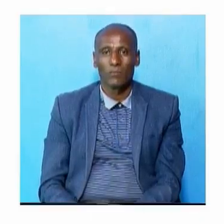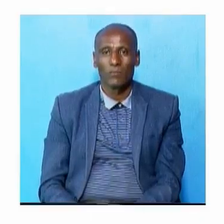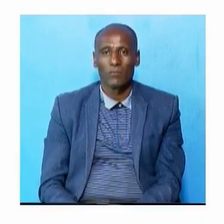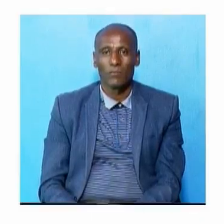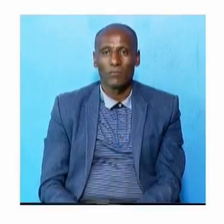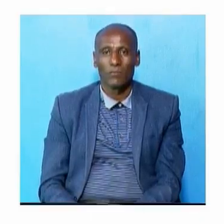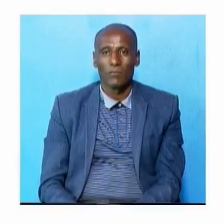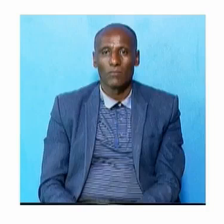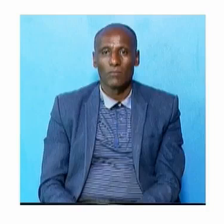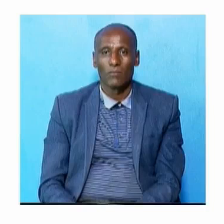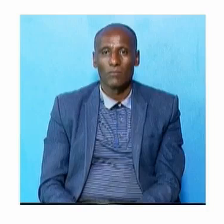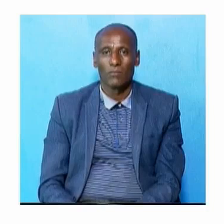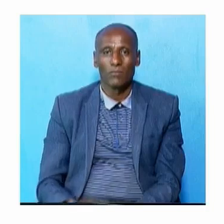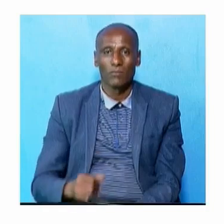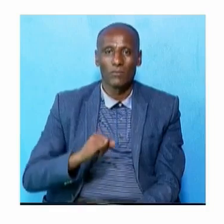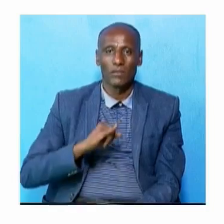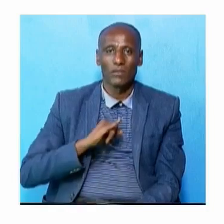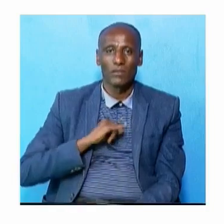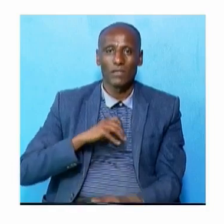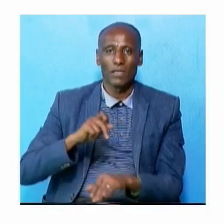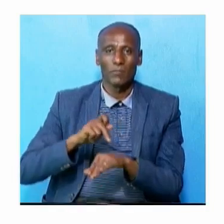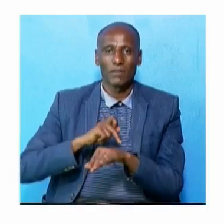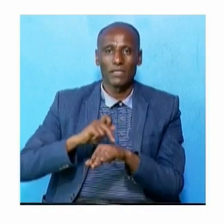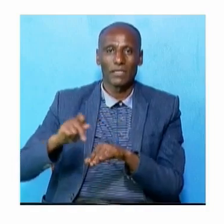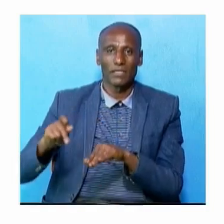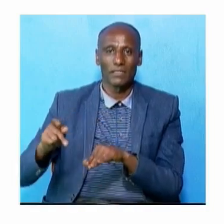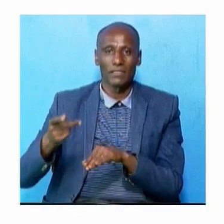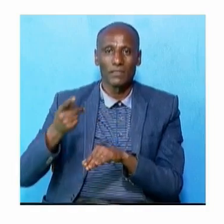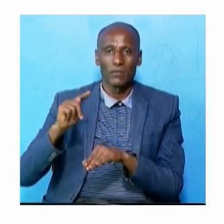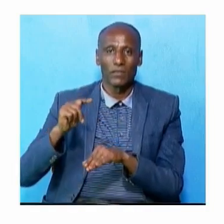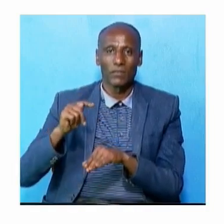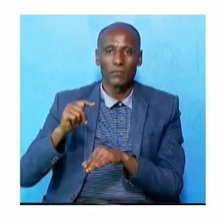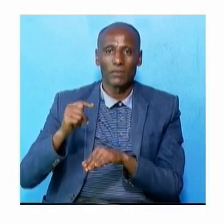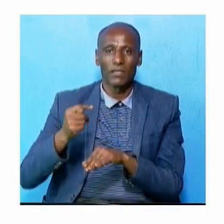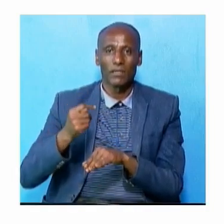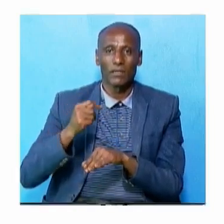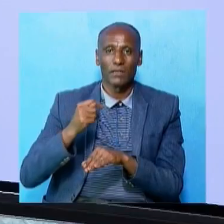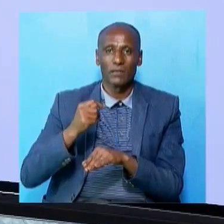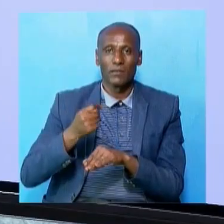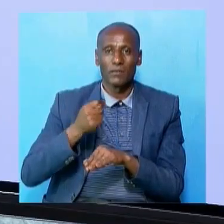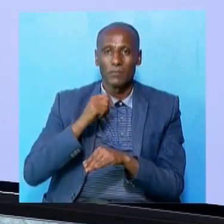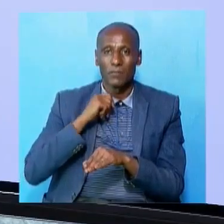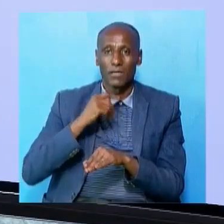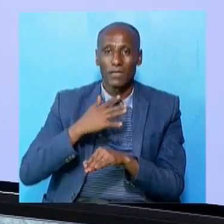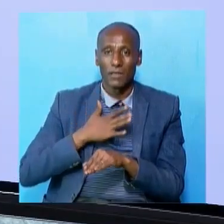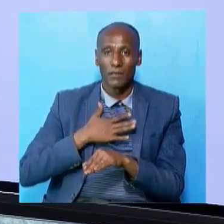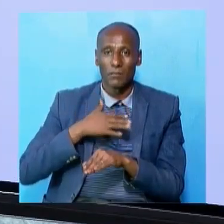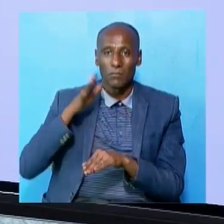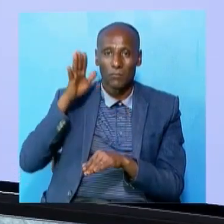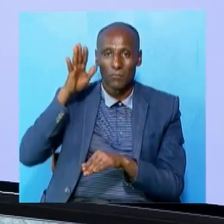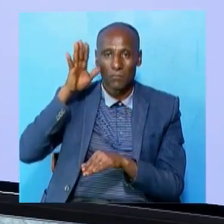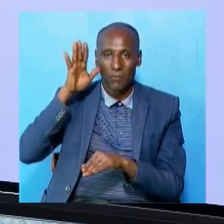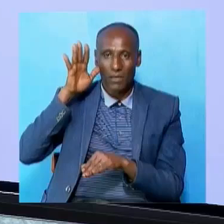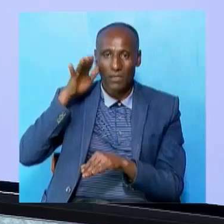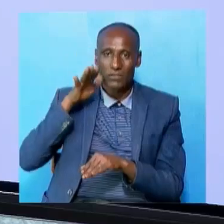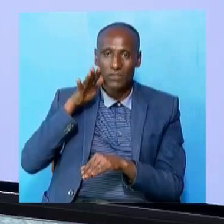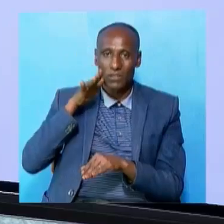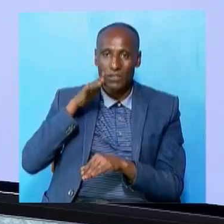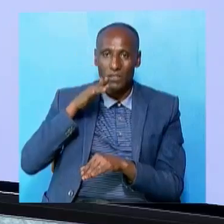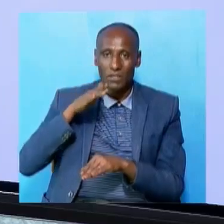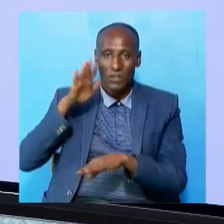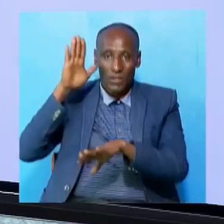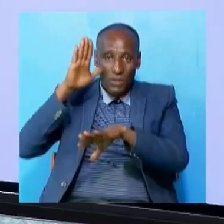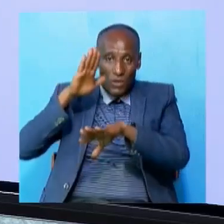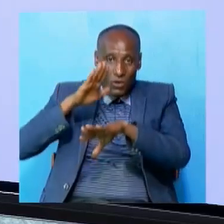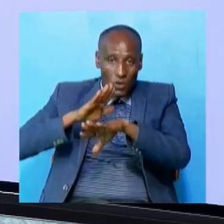the first one. I blank read when my mother called me. Now put the correct